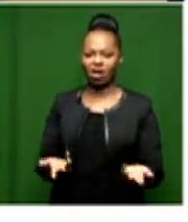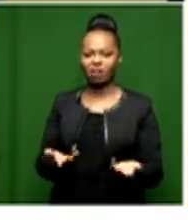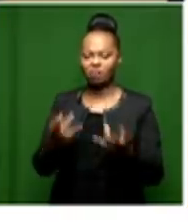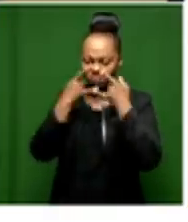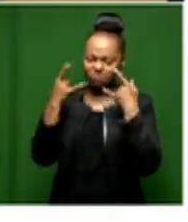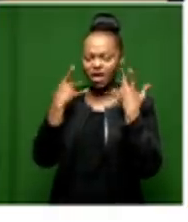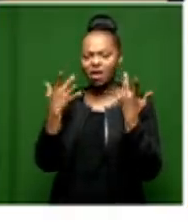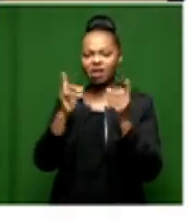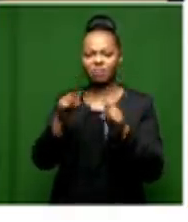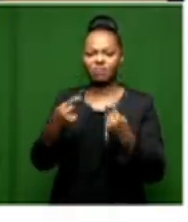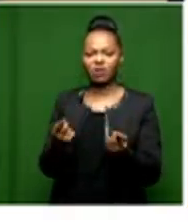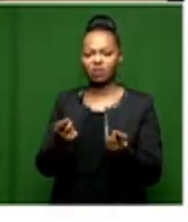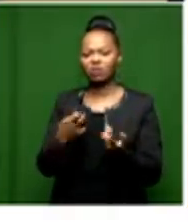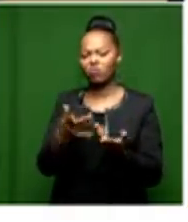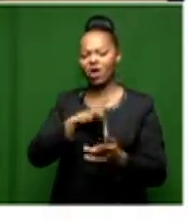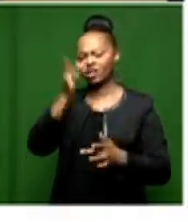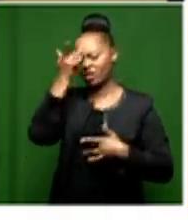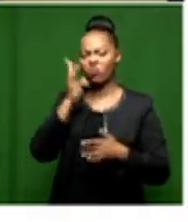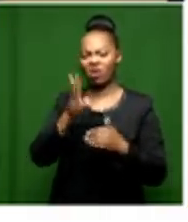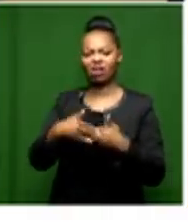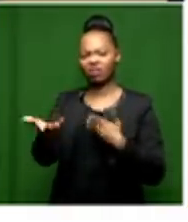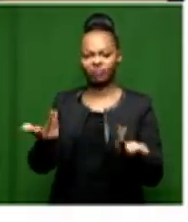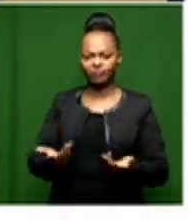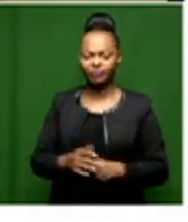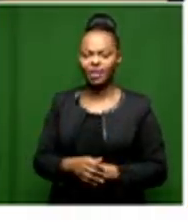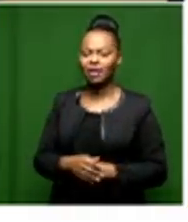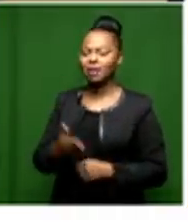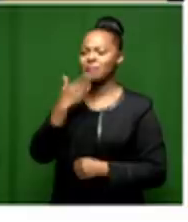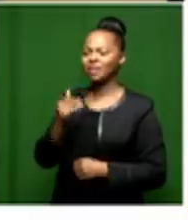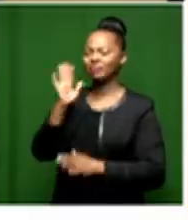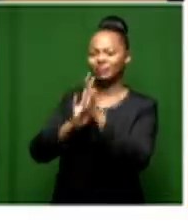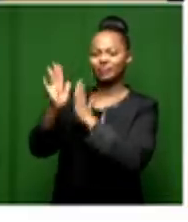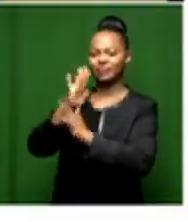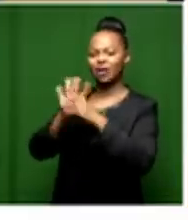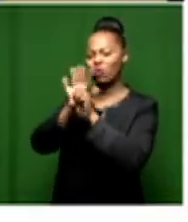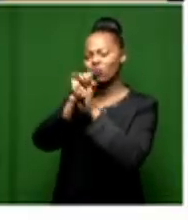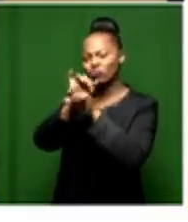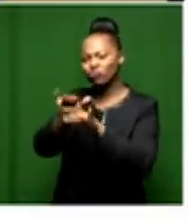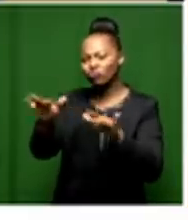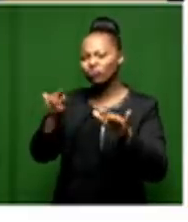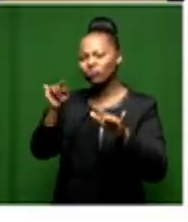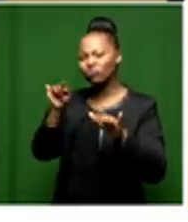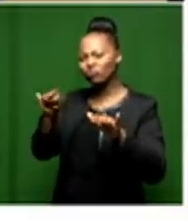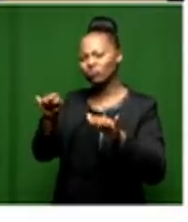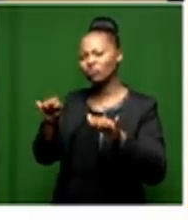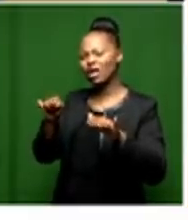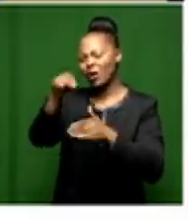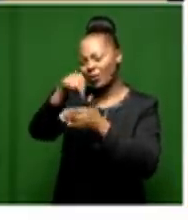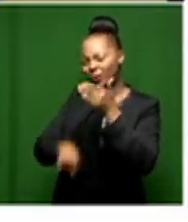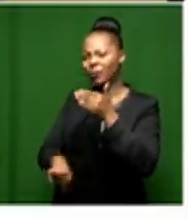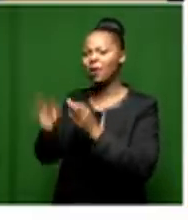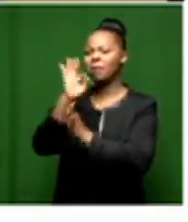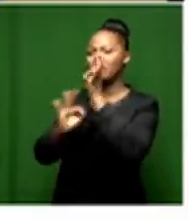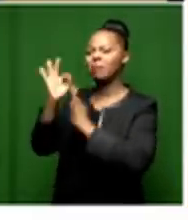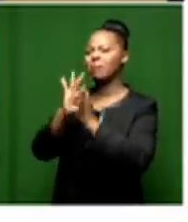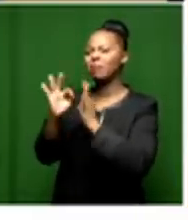talk about this. I mean, are there misunderstandings about the spread of COVID? Perhaps talk to us about